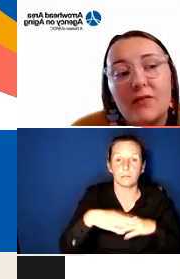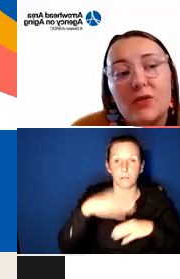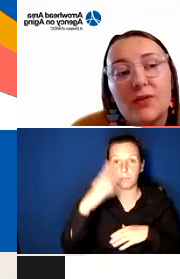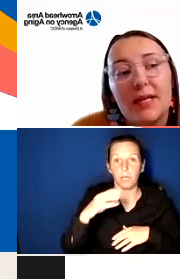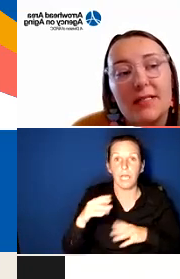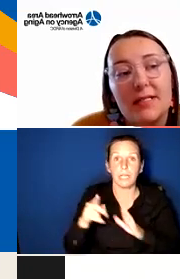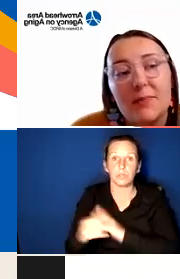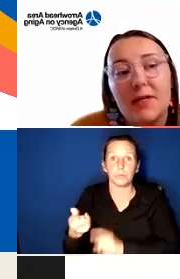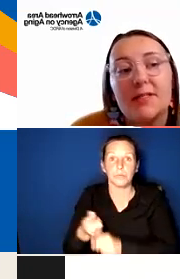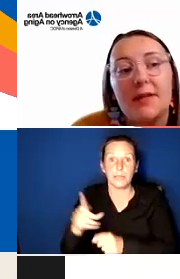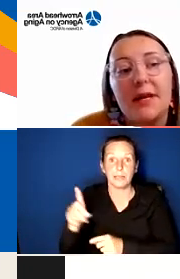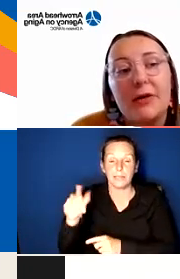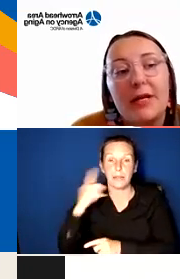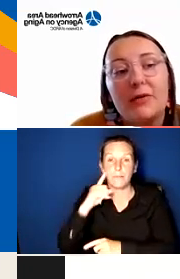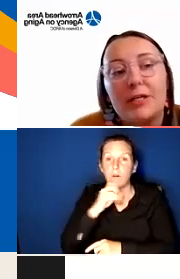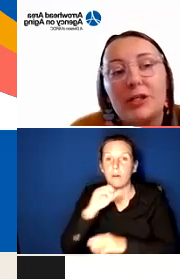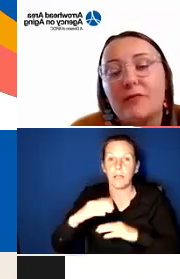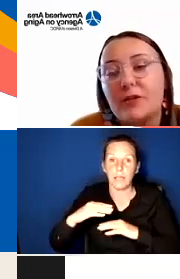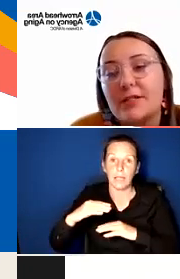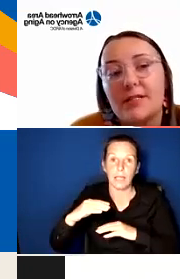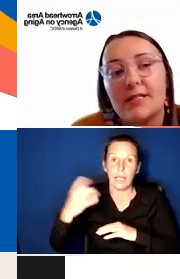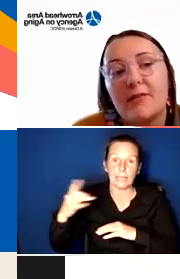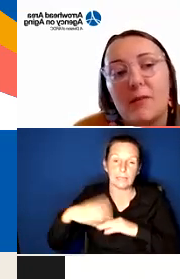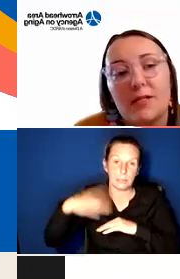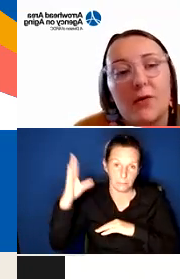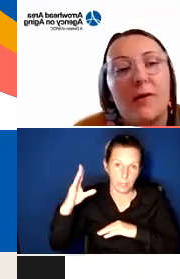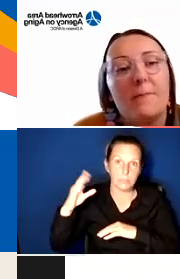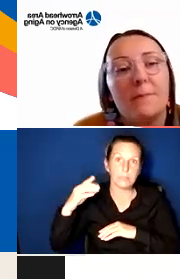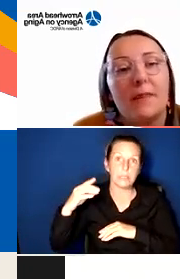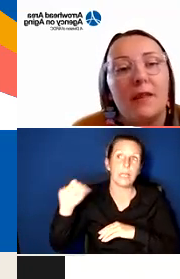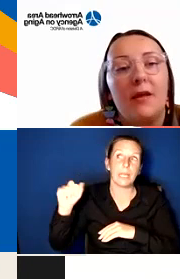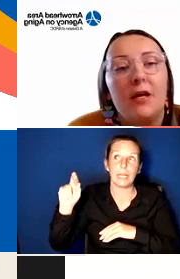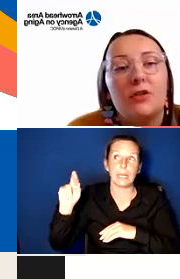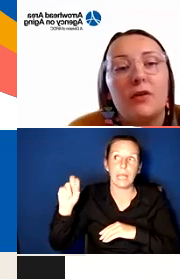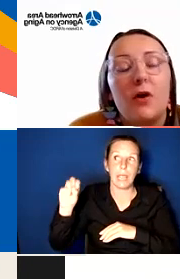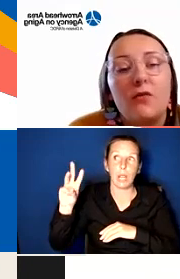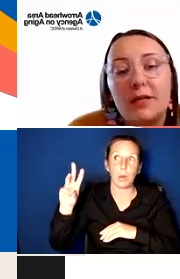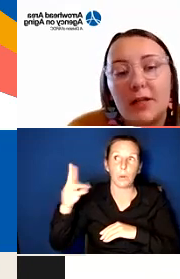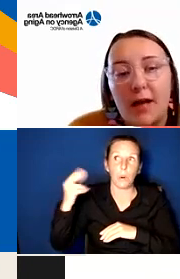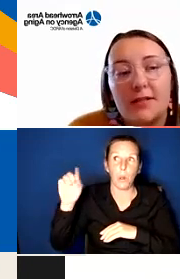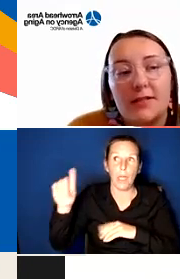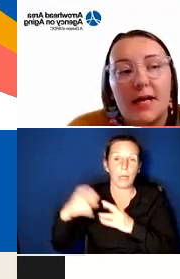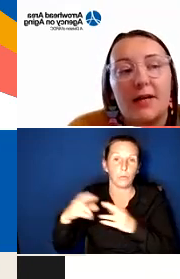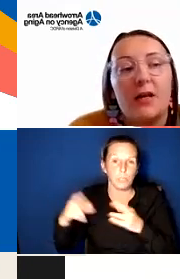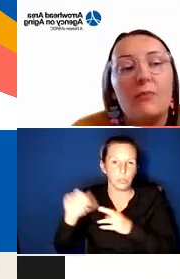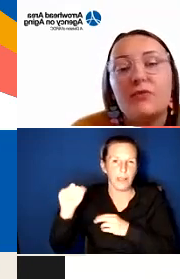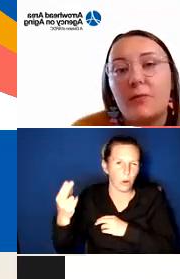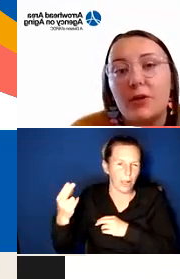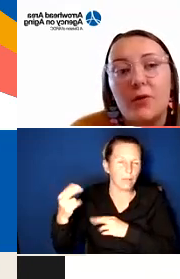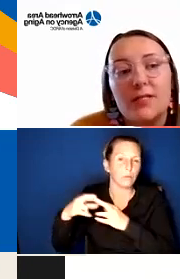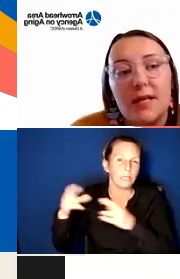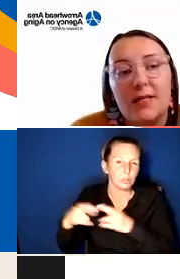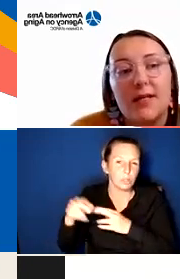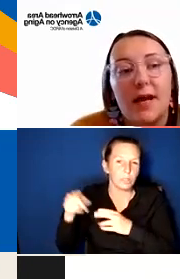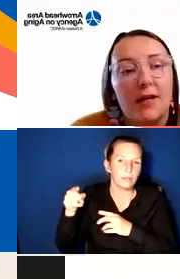for individuals 18 plus in the Arrowhead region versus the state of Minnesota. So the low vehicle access data comes from